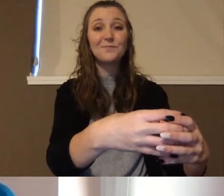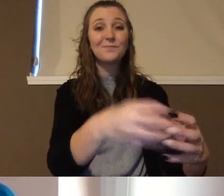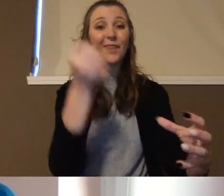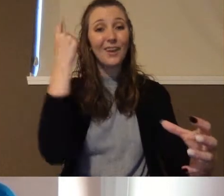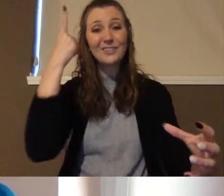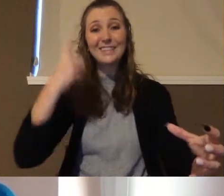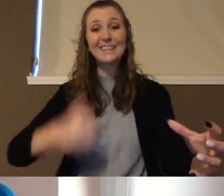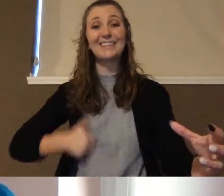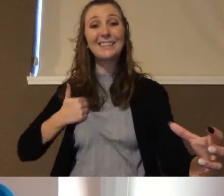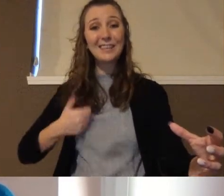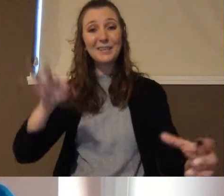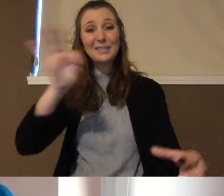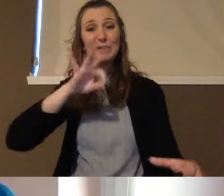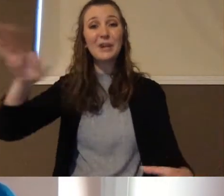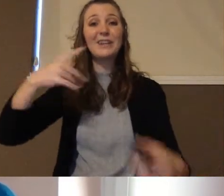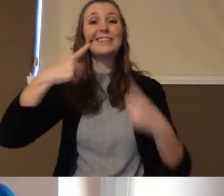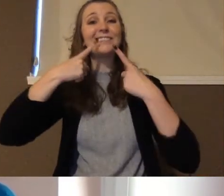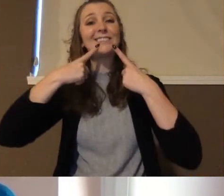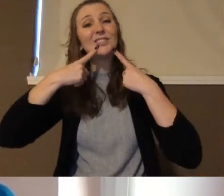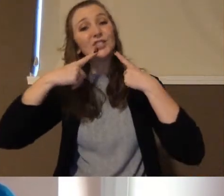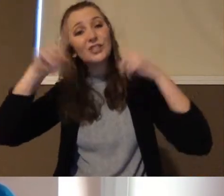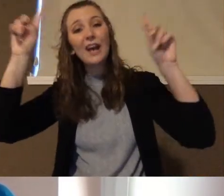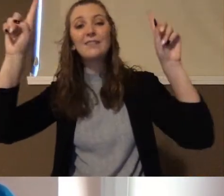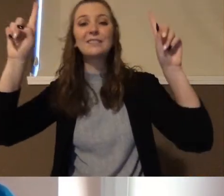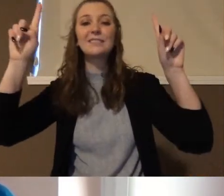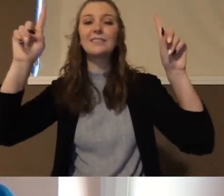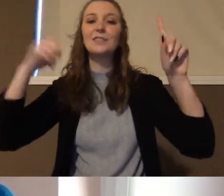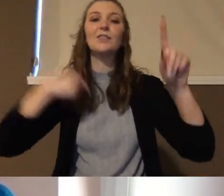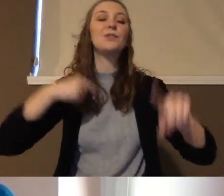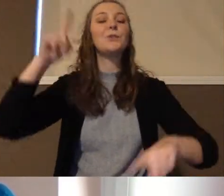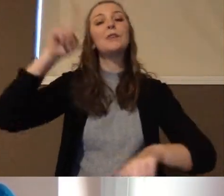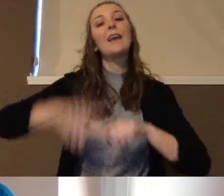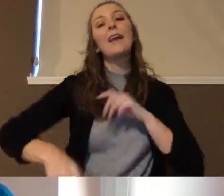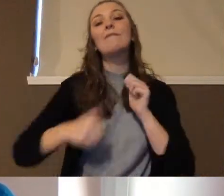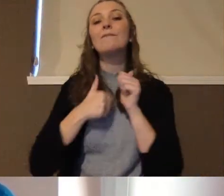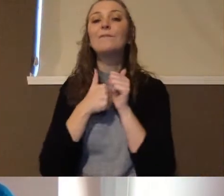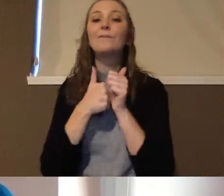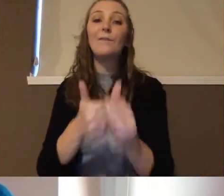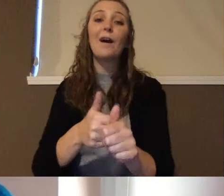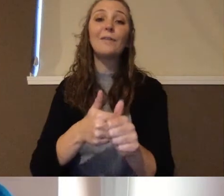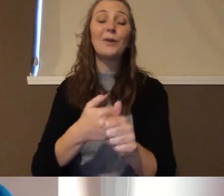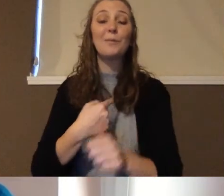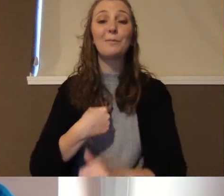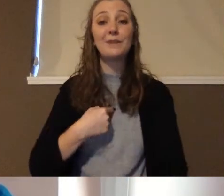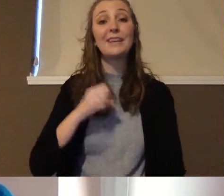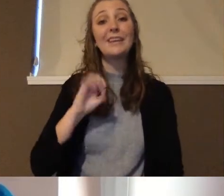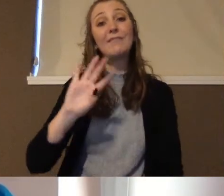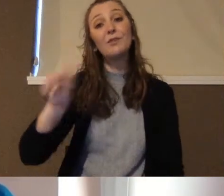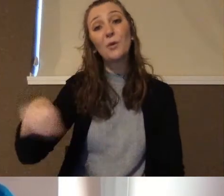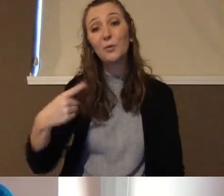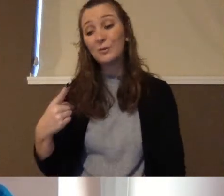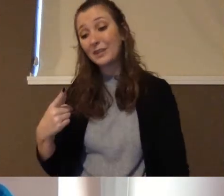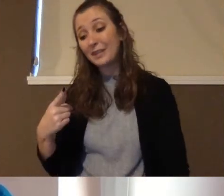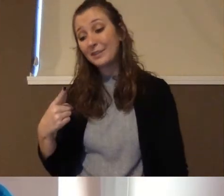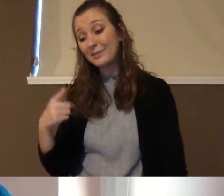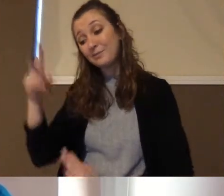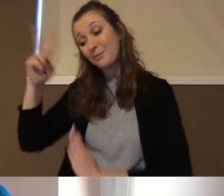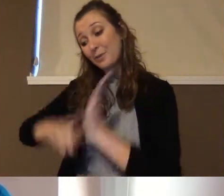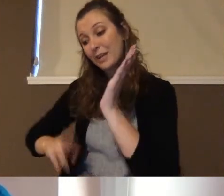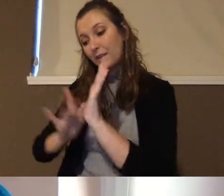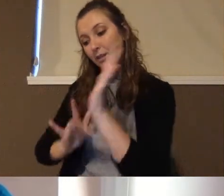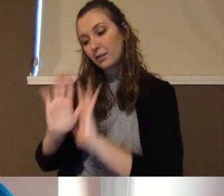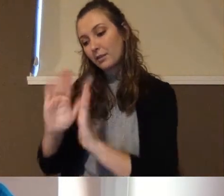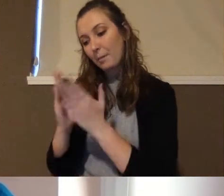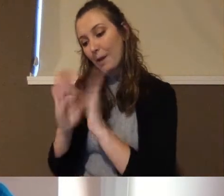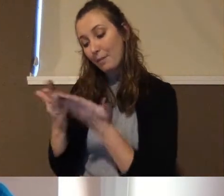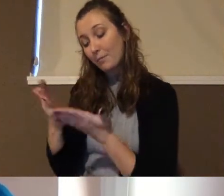Whenever and wherever we gather, the living Spirit shouts, "You can't follow